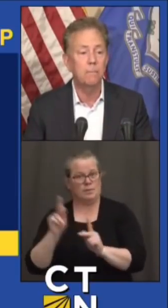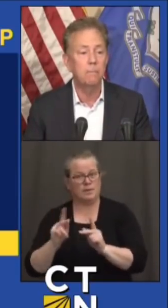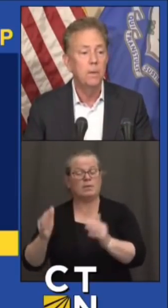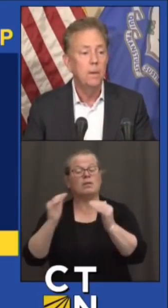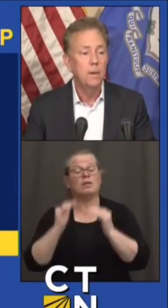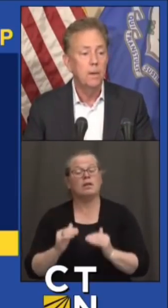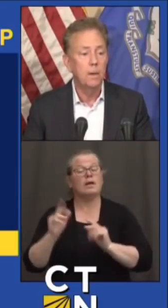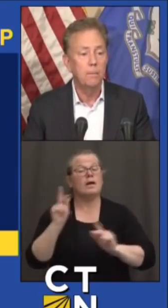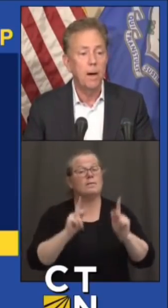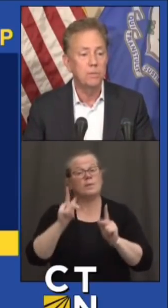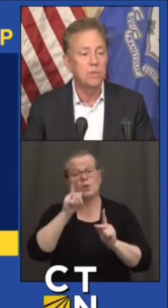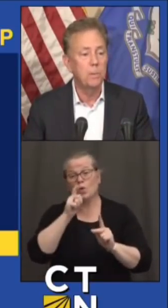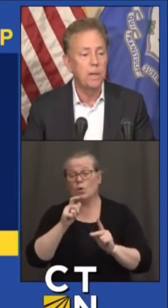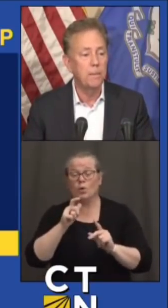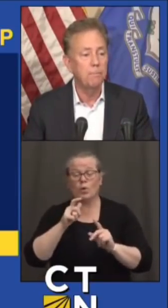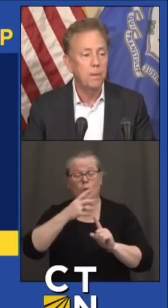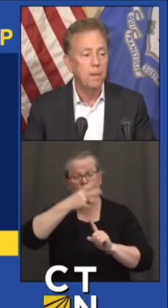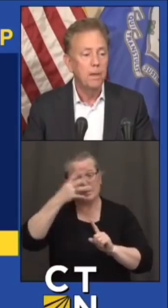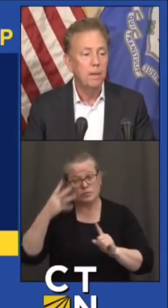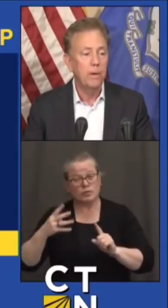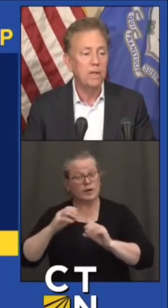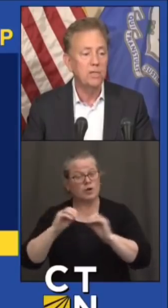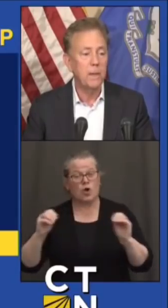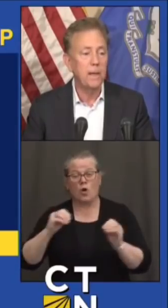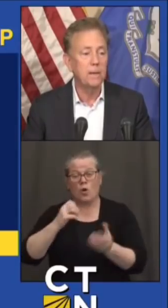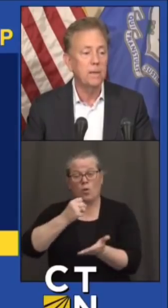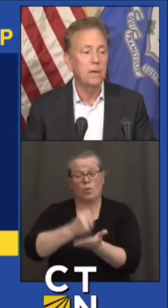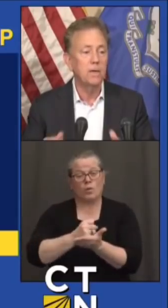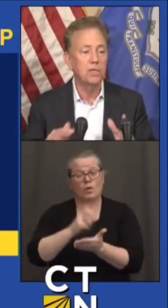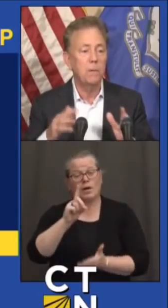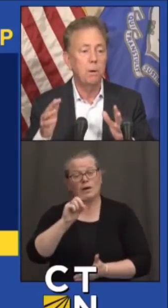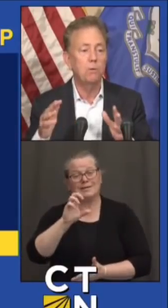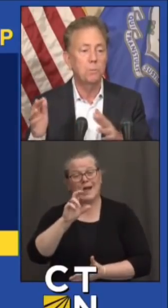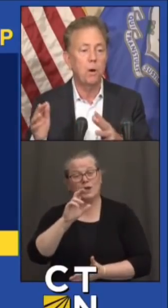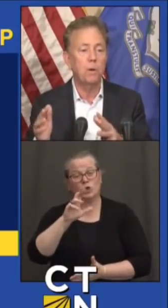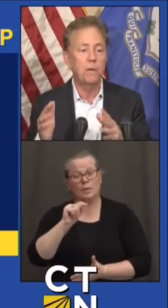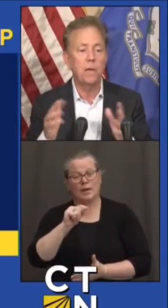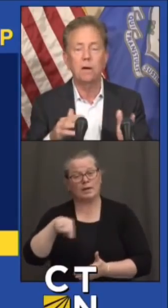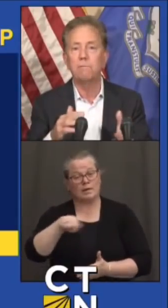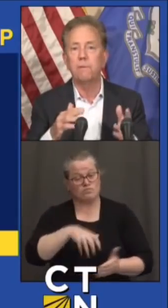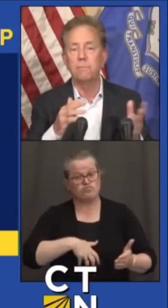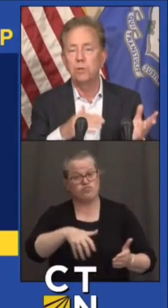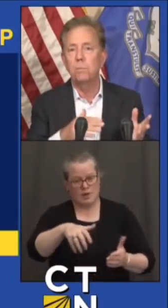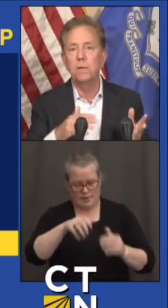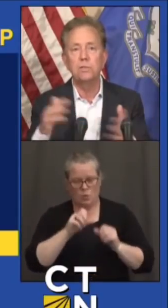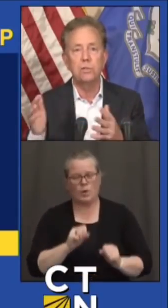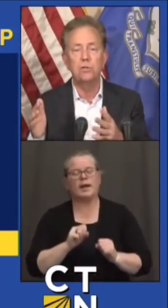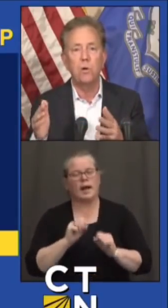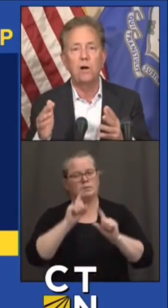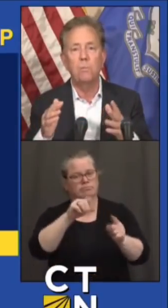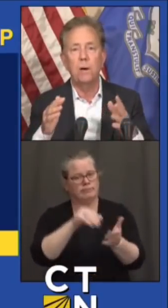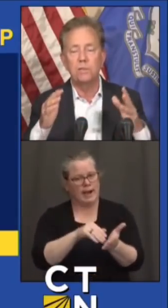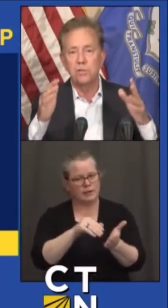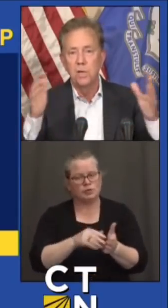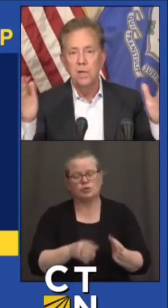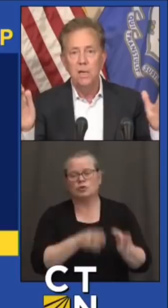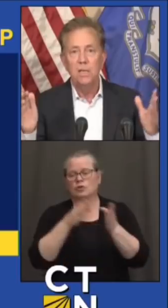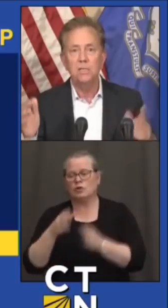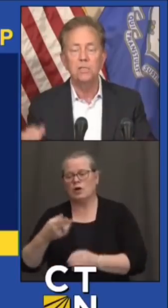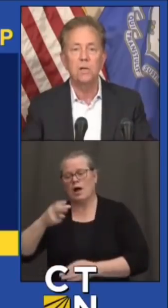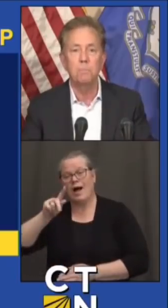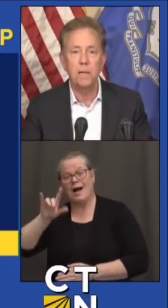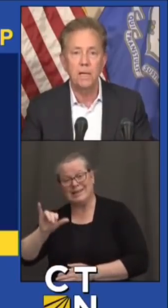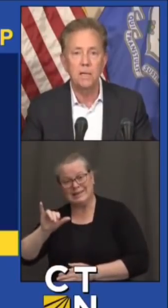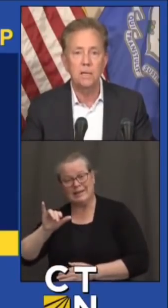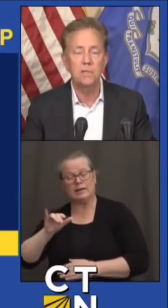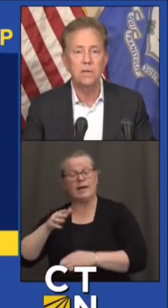undocumented moms-to-be. We can extend Husky postpartum care from 2 months to 12 months. This